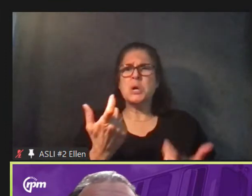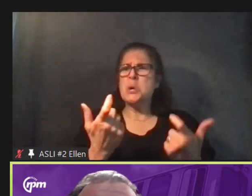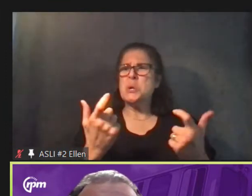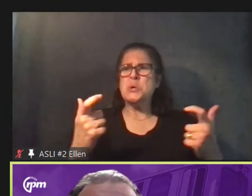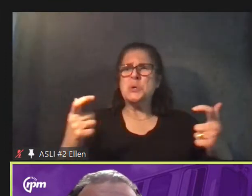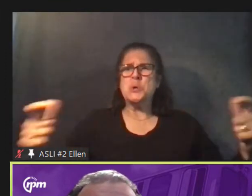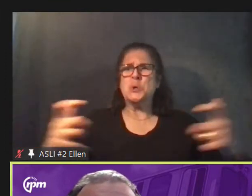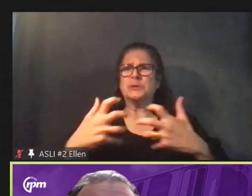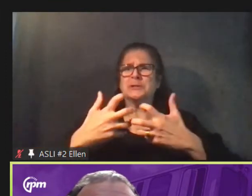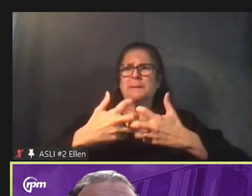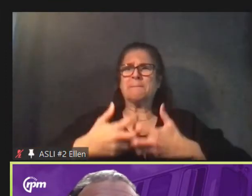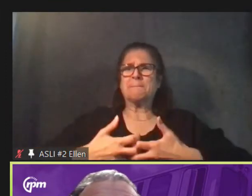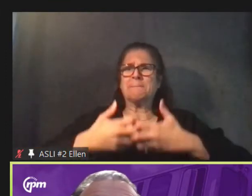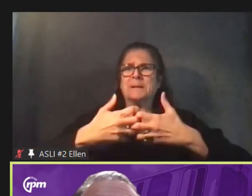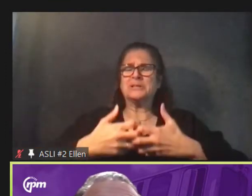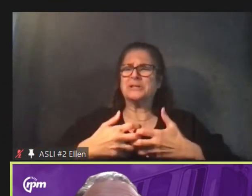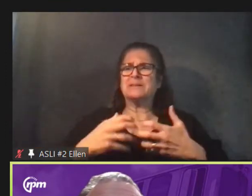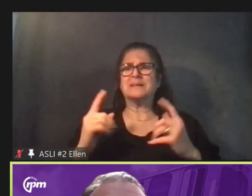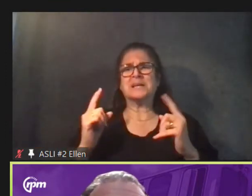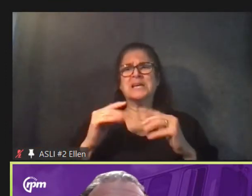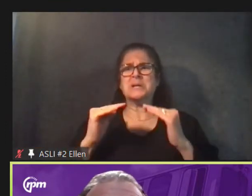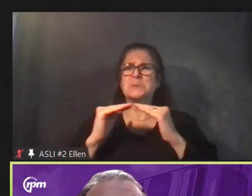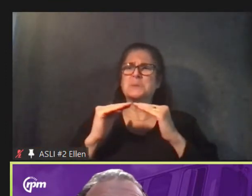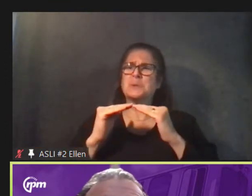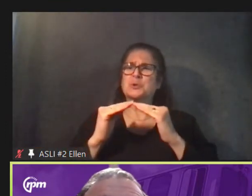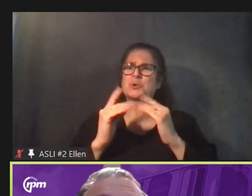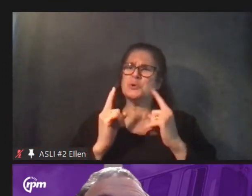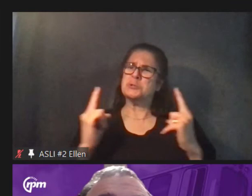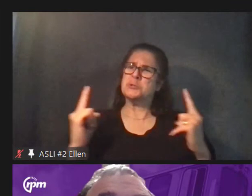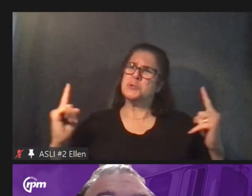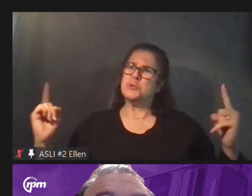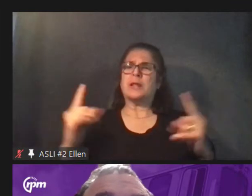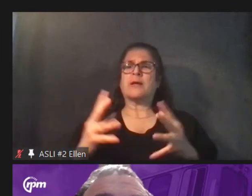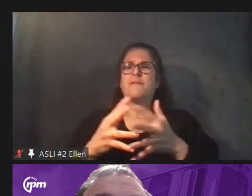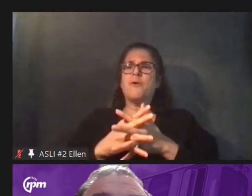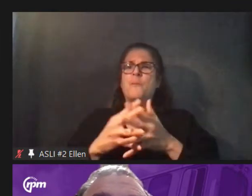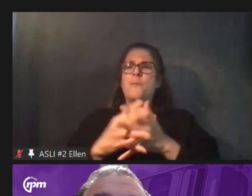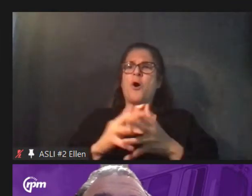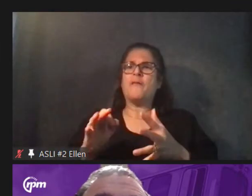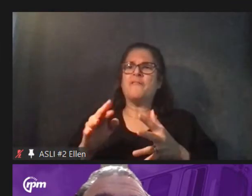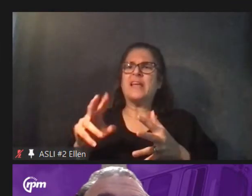about the length of a football field. Next.